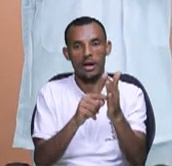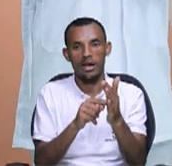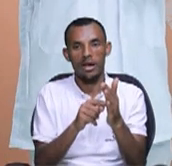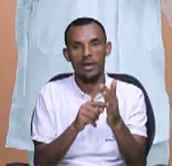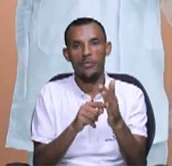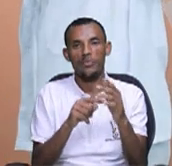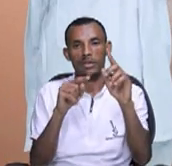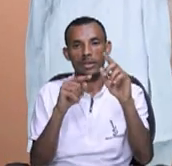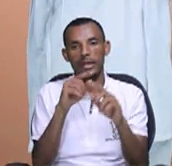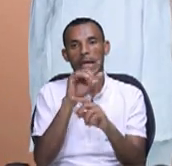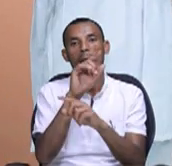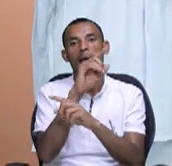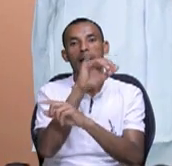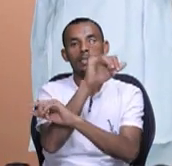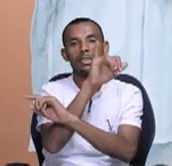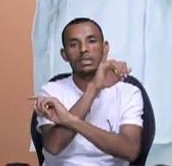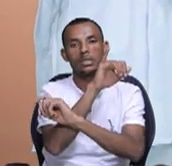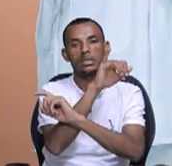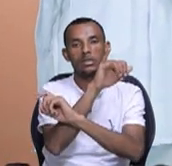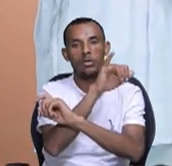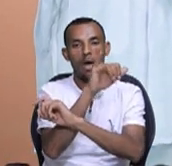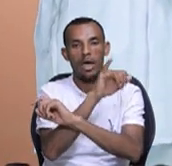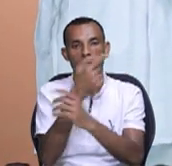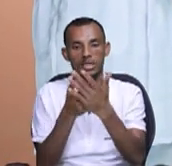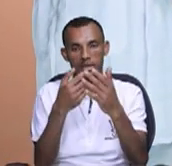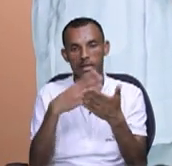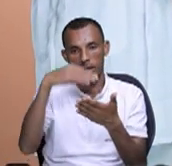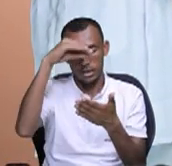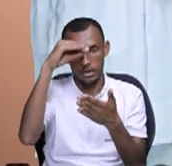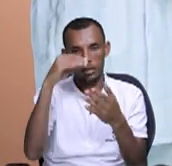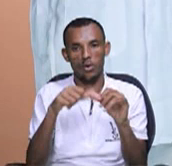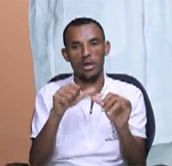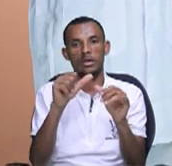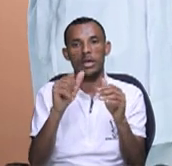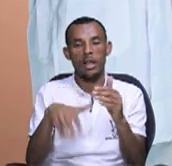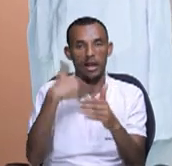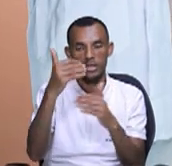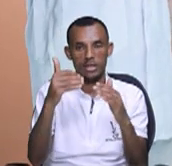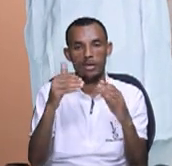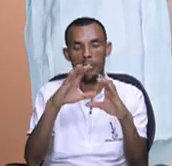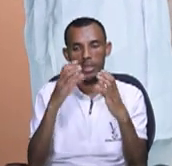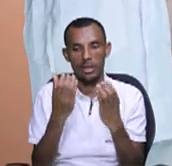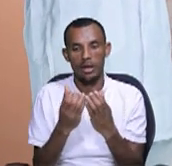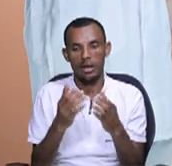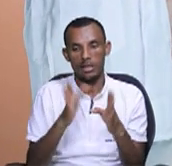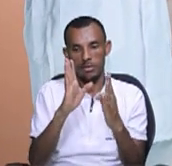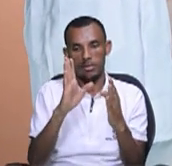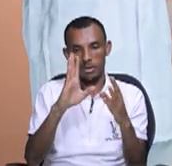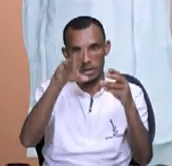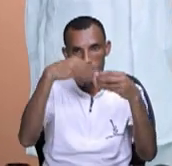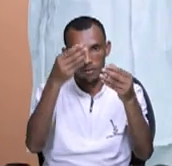plane? This is this lesson is continue in the next part. Let me give